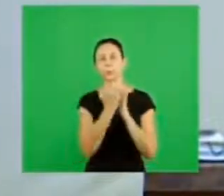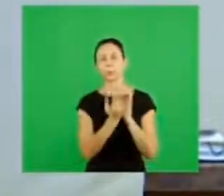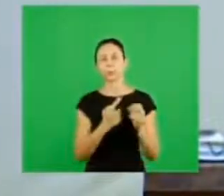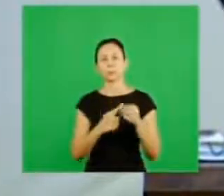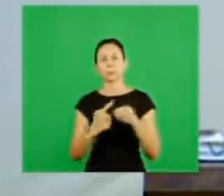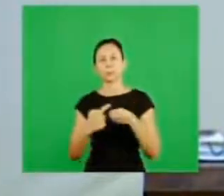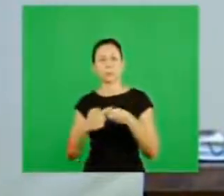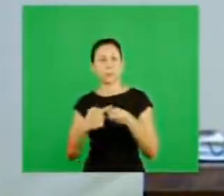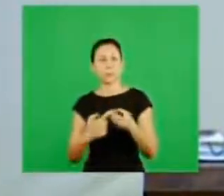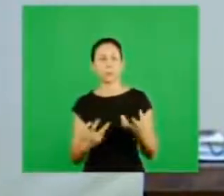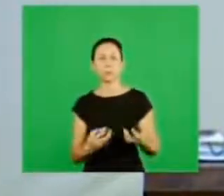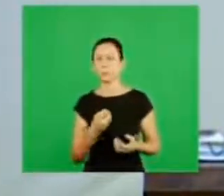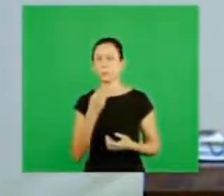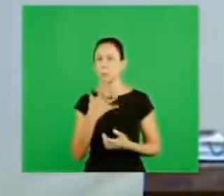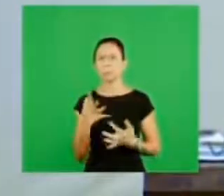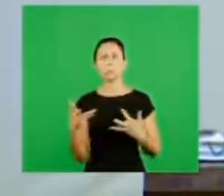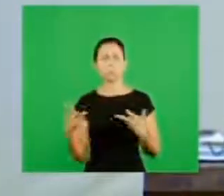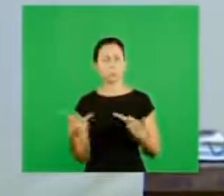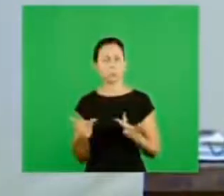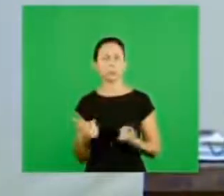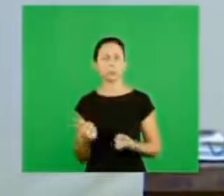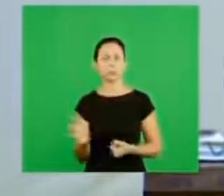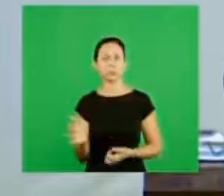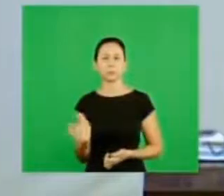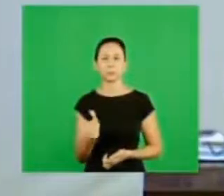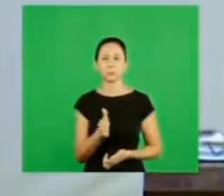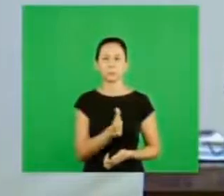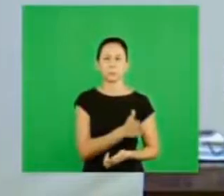programs. The news station here in Brazil